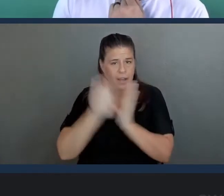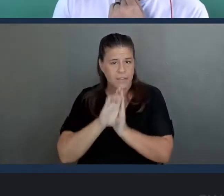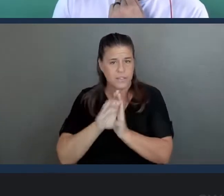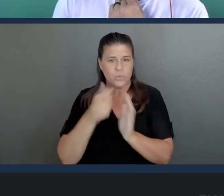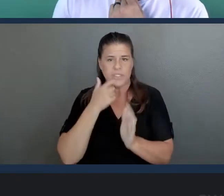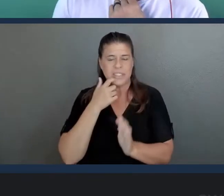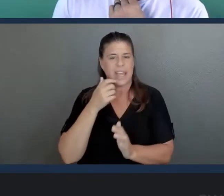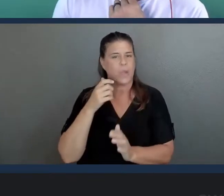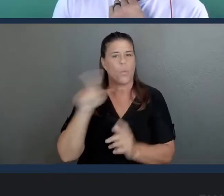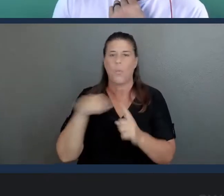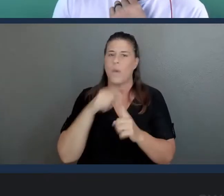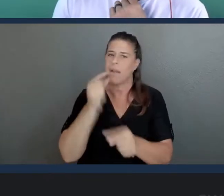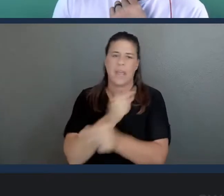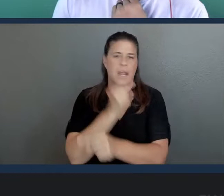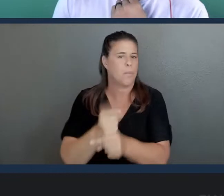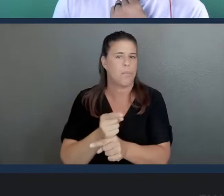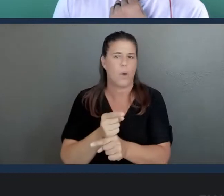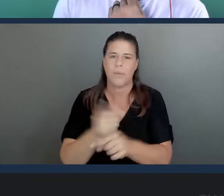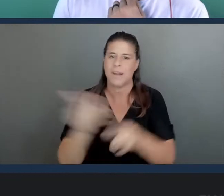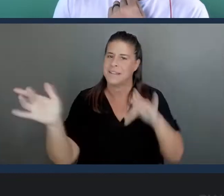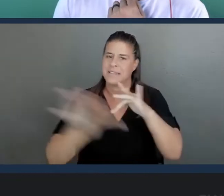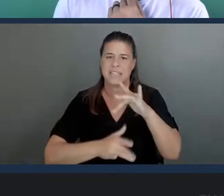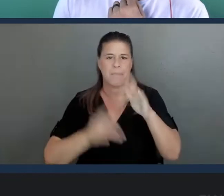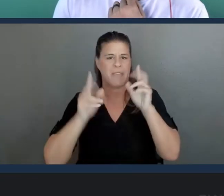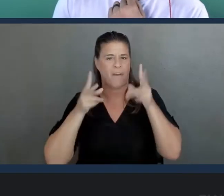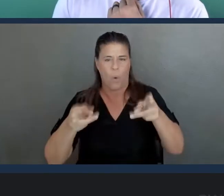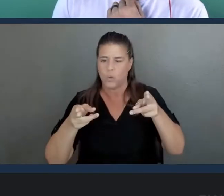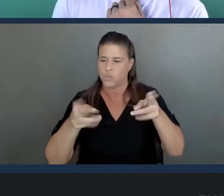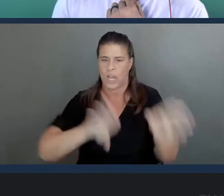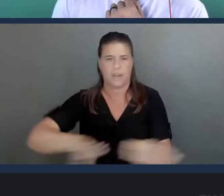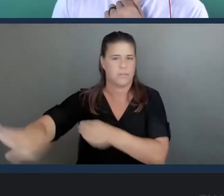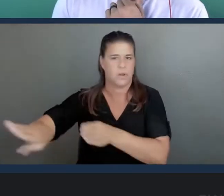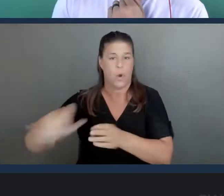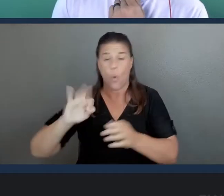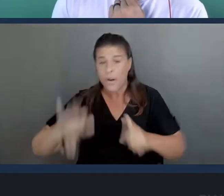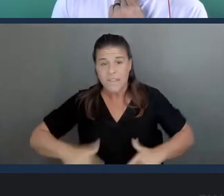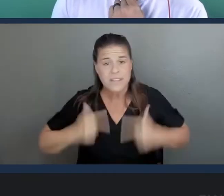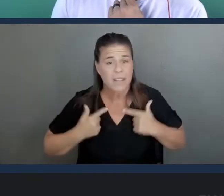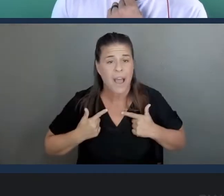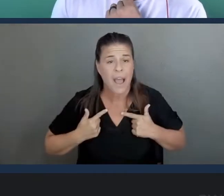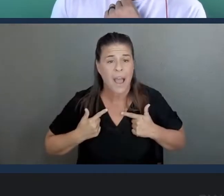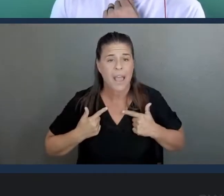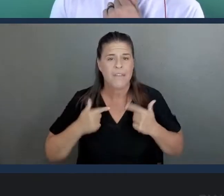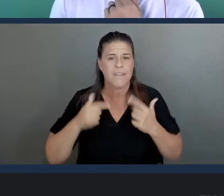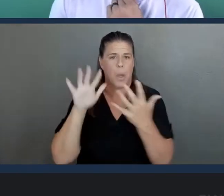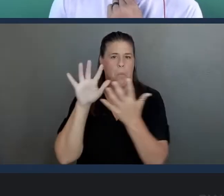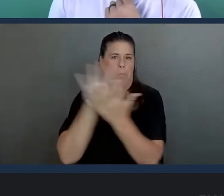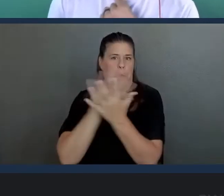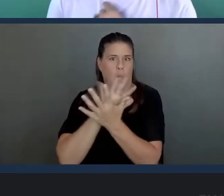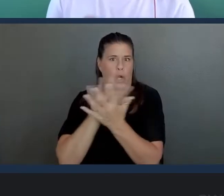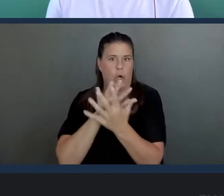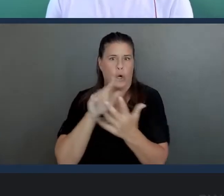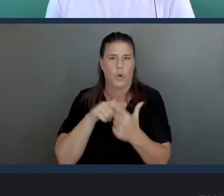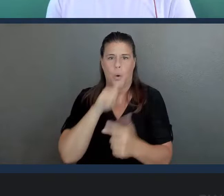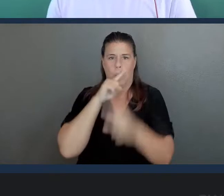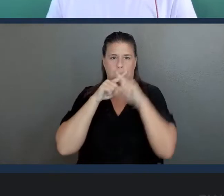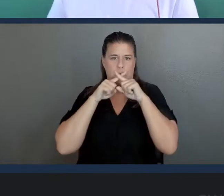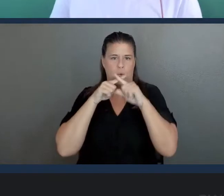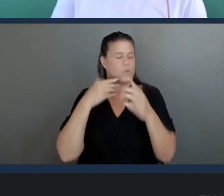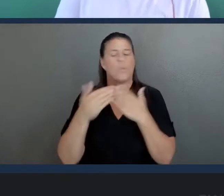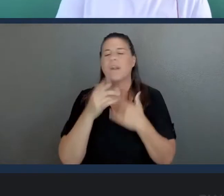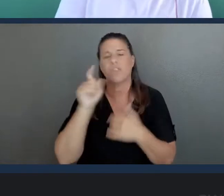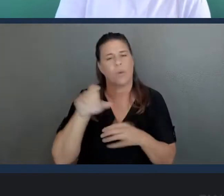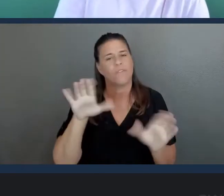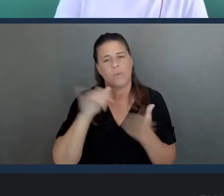the second there's inappropriate content, skip that entire shot. Or if it's live, blur, mute, or whatever you need to do.